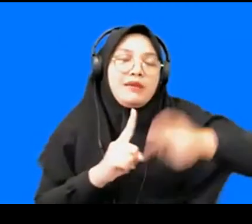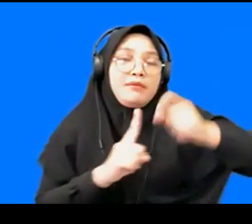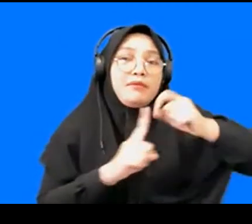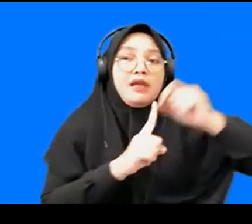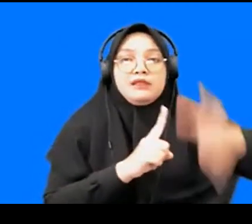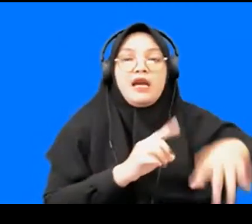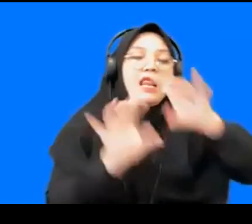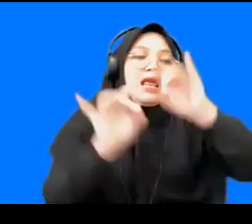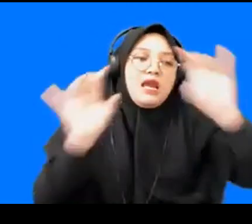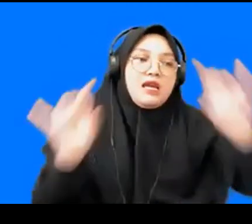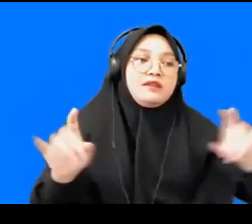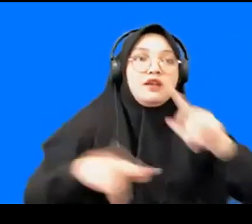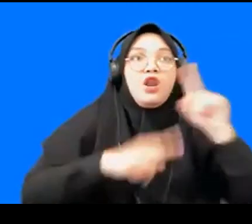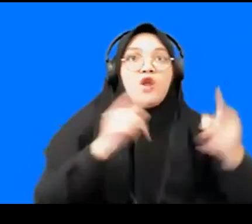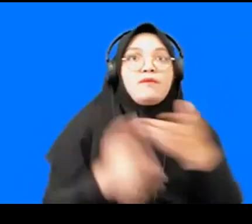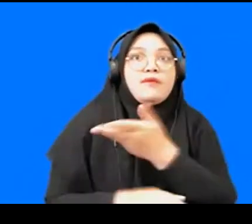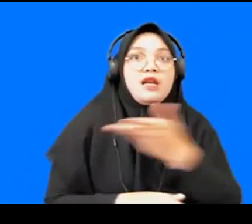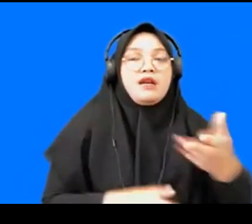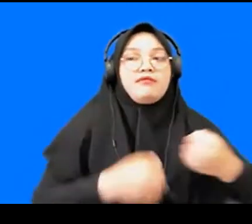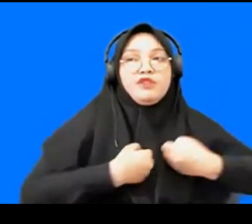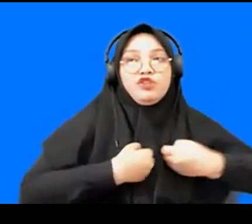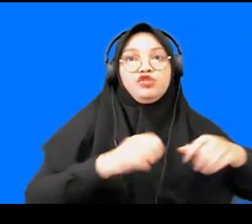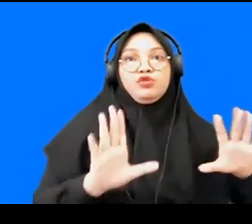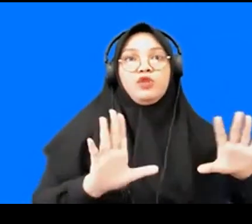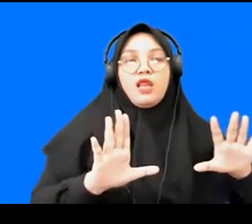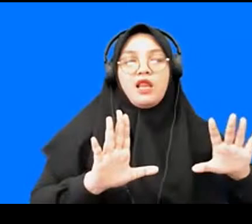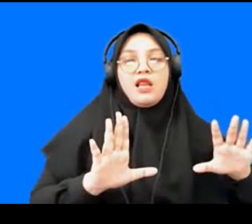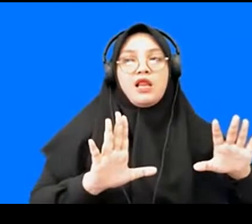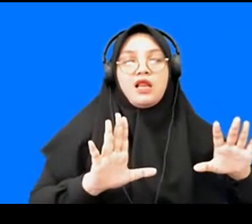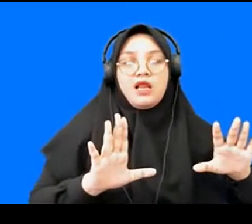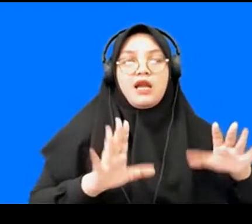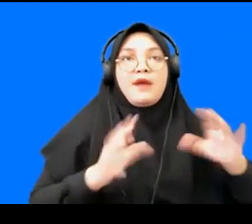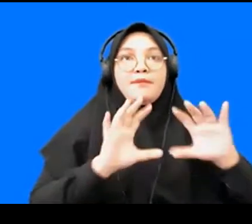like 6%. So you will see the asymmetry.